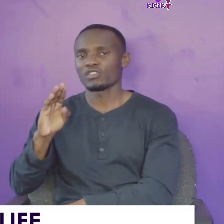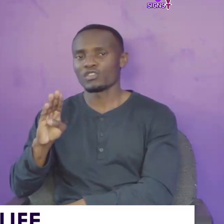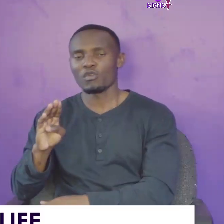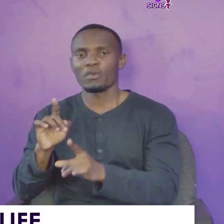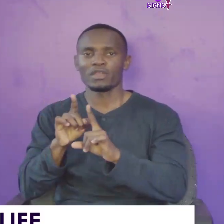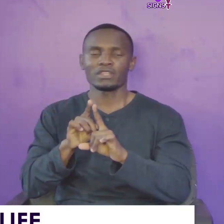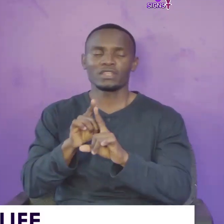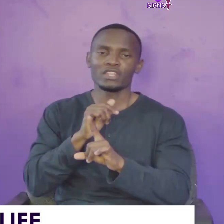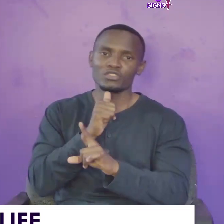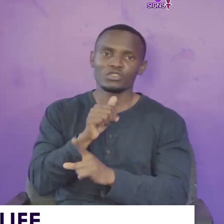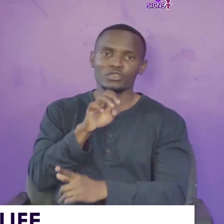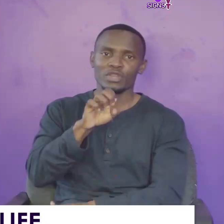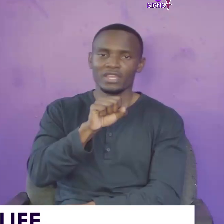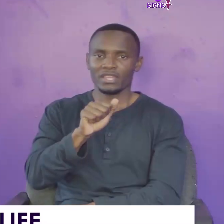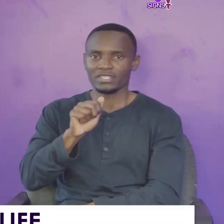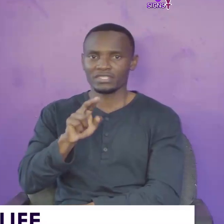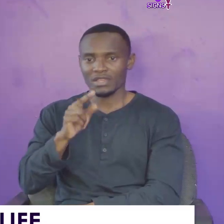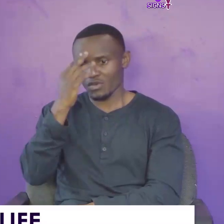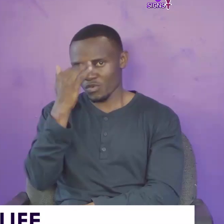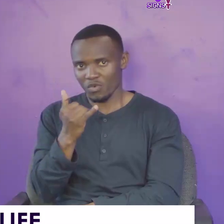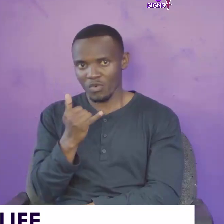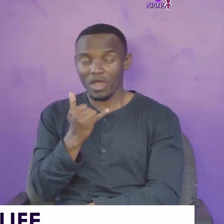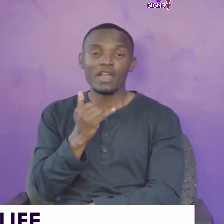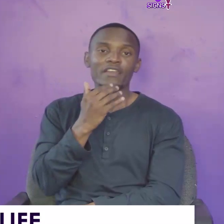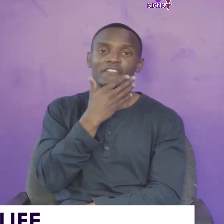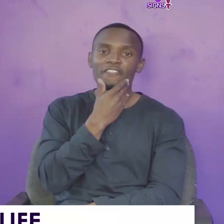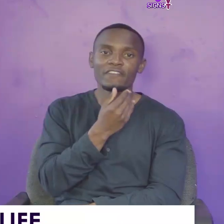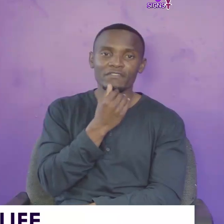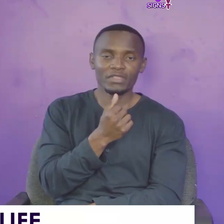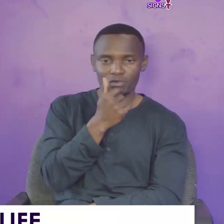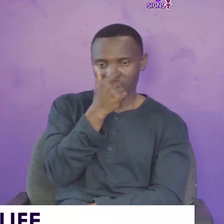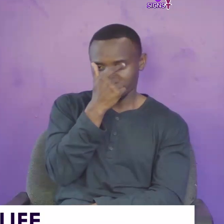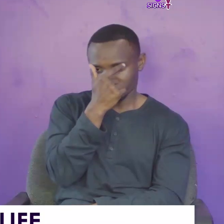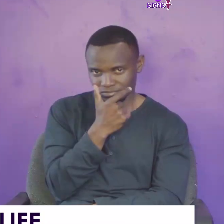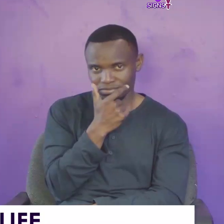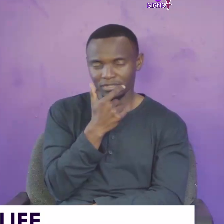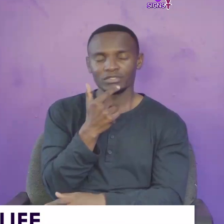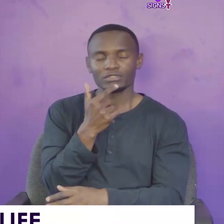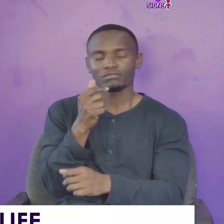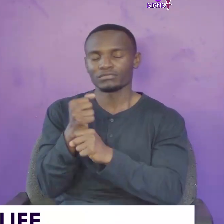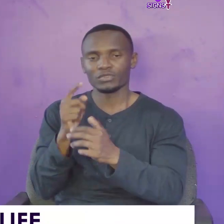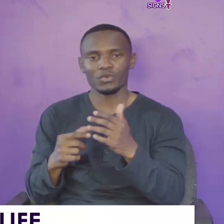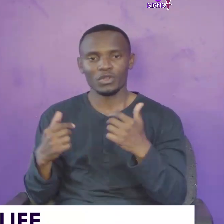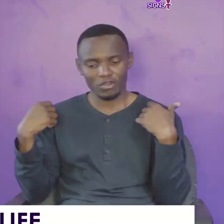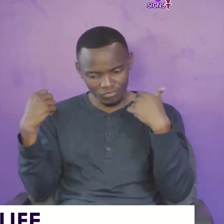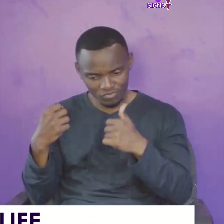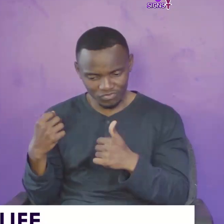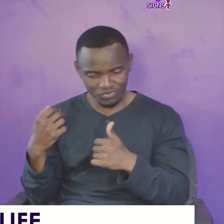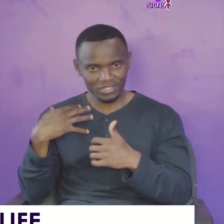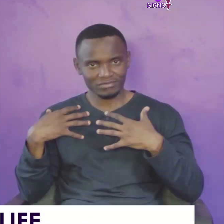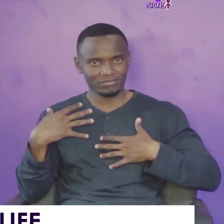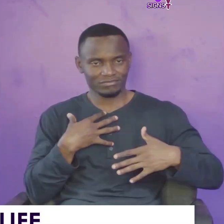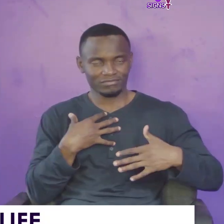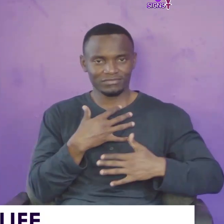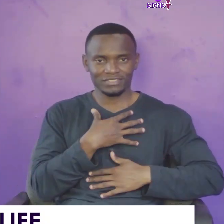on some, because he was visually Yeah. impaired at that point. So he Yes. put some goat skin on his skin because Actually, Esau was hairy. It was